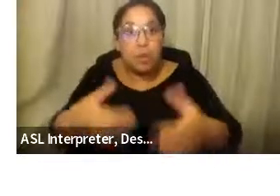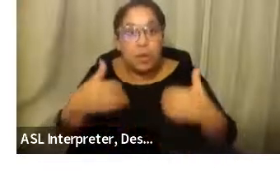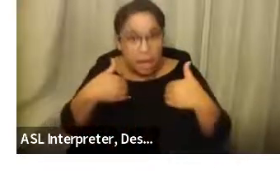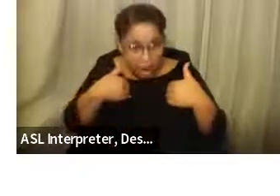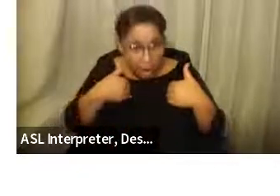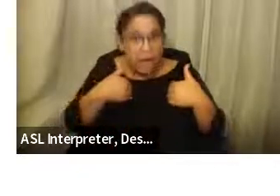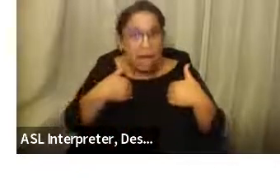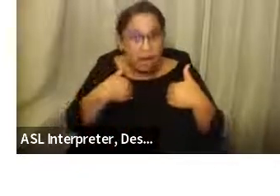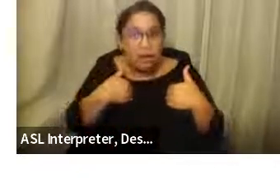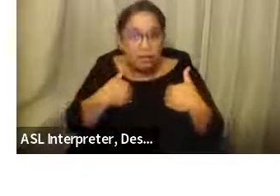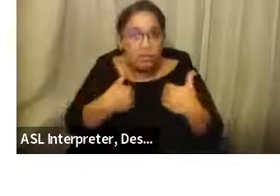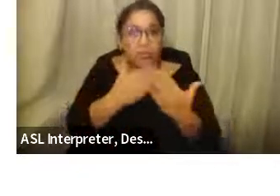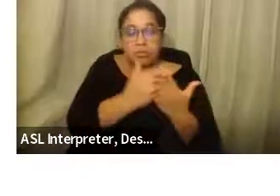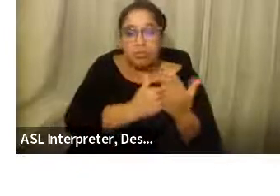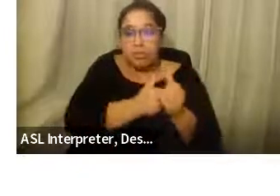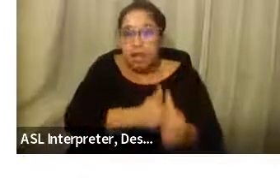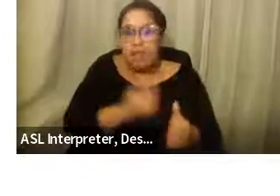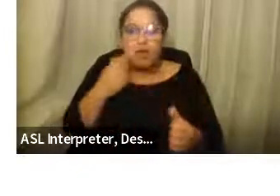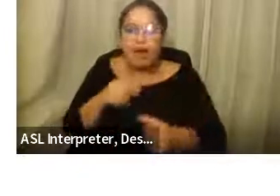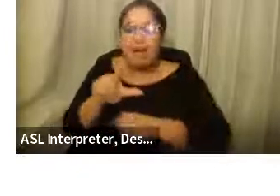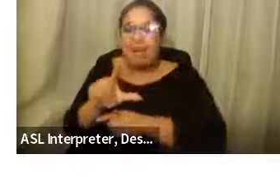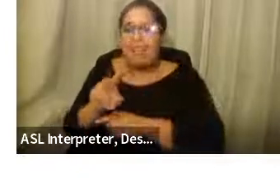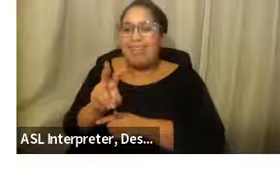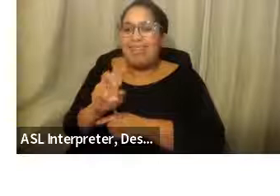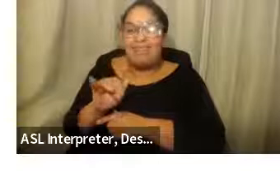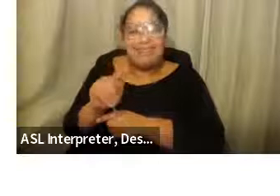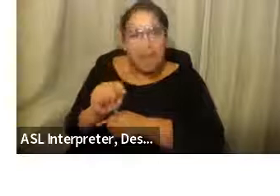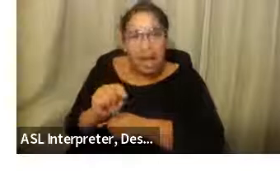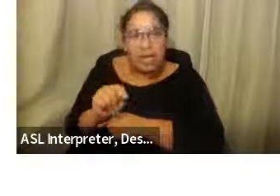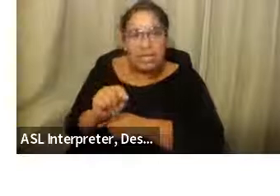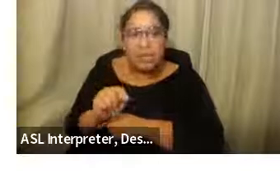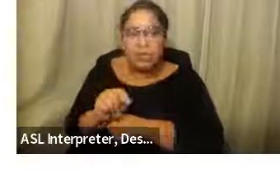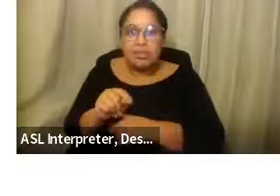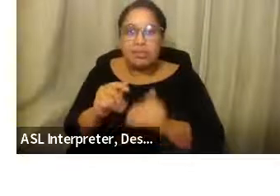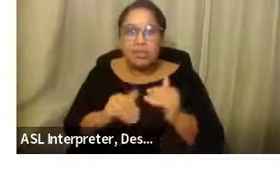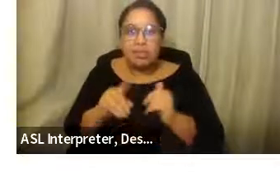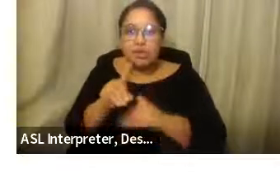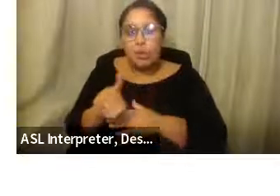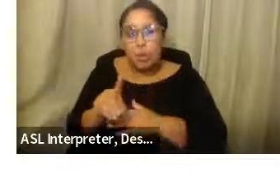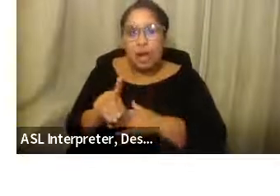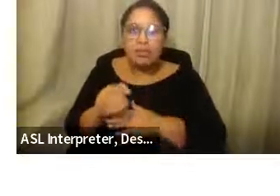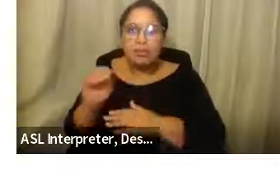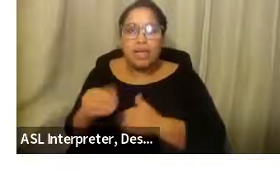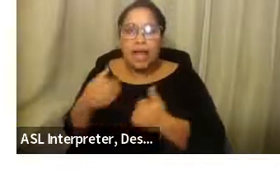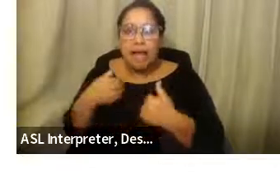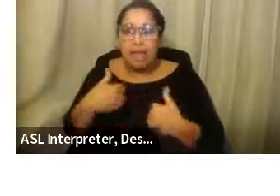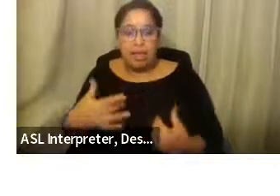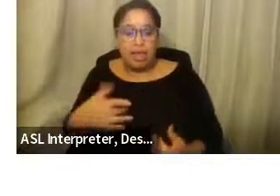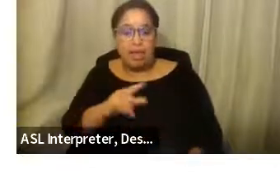like our LVAD patients. Less than 1% of our residents have a left ventricular assisted